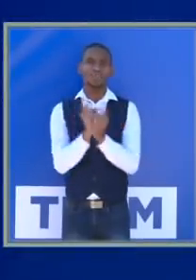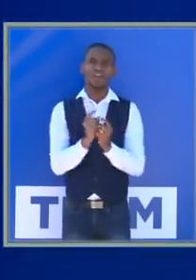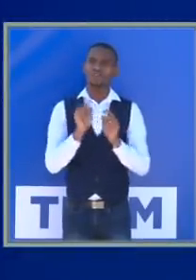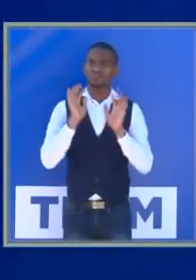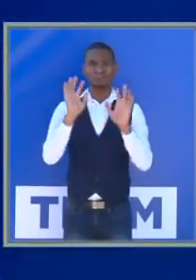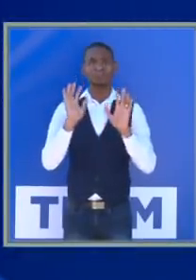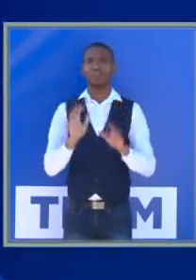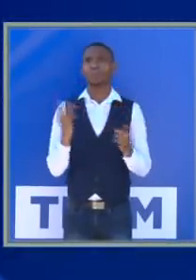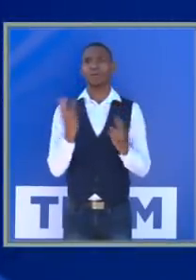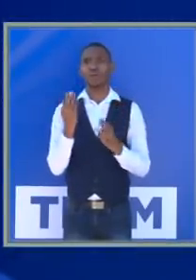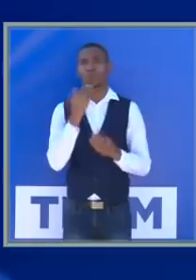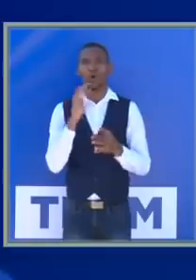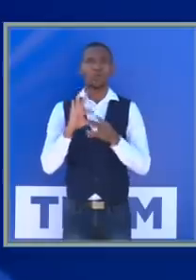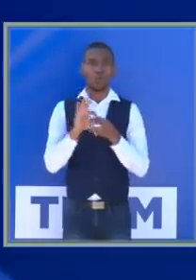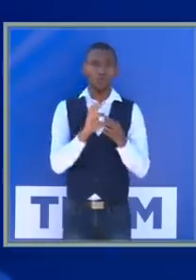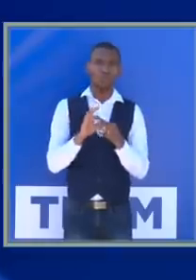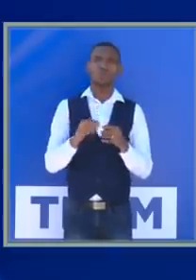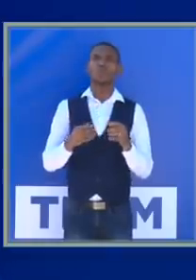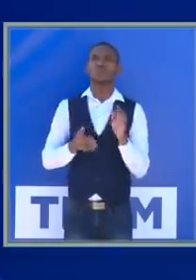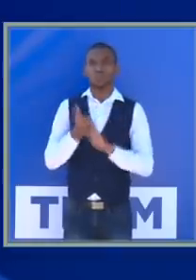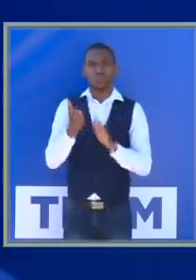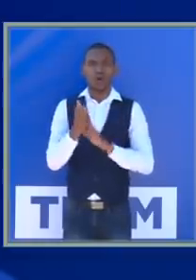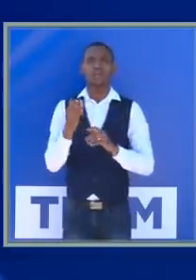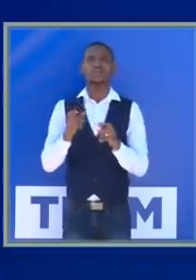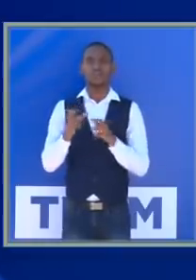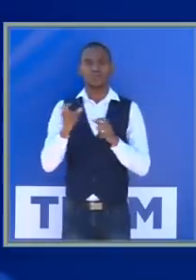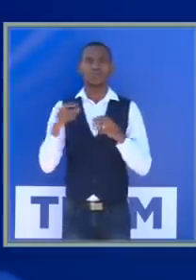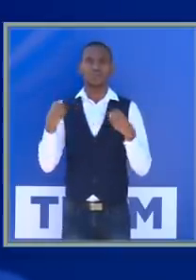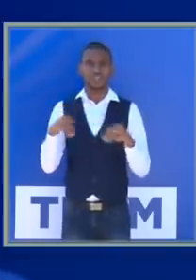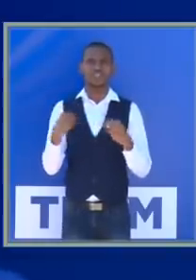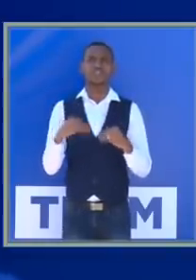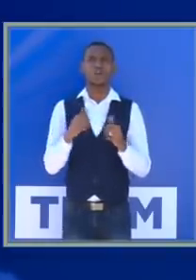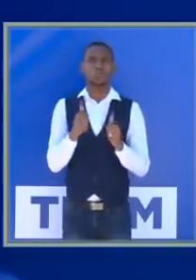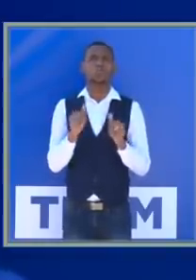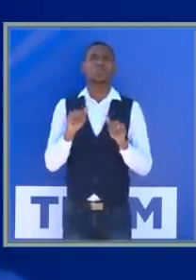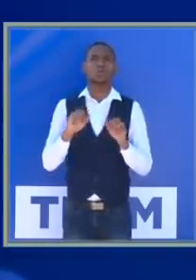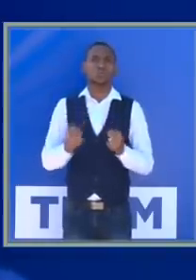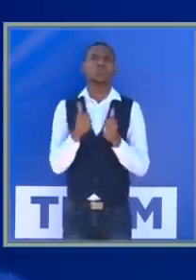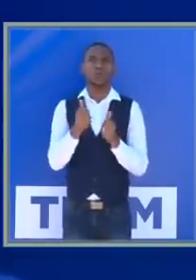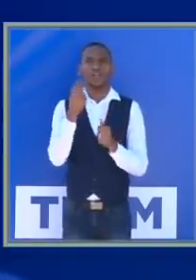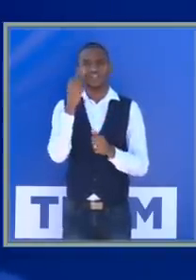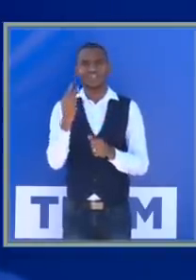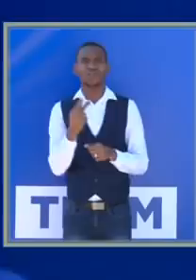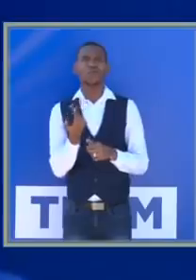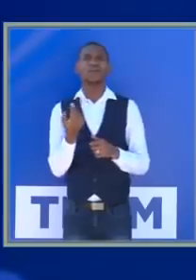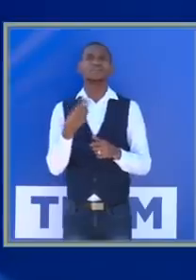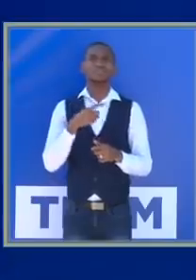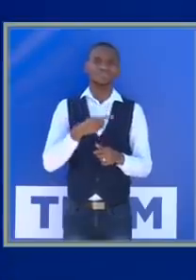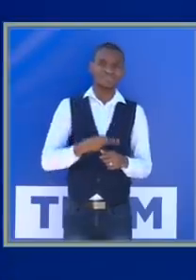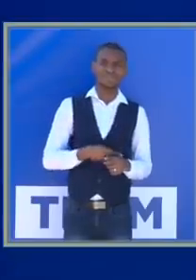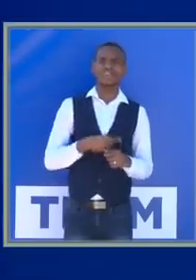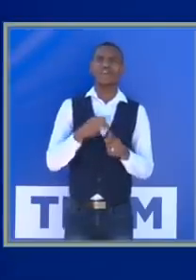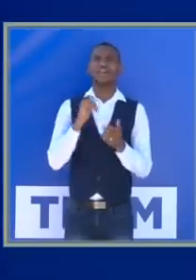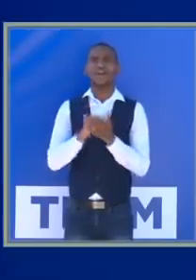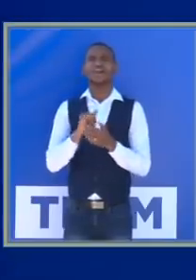met incredible people who are committed to running businesses and are doing well, but I've also seen the despair that poverty